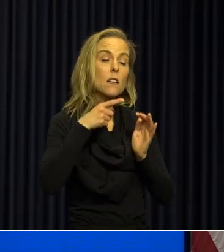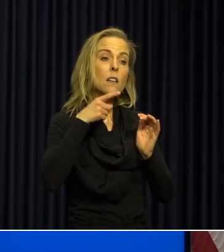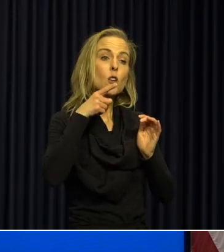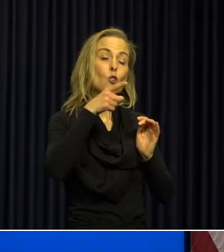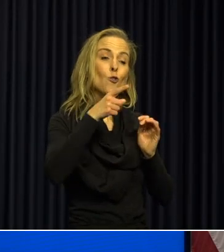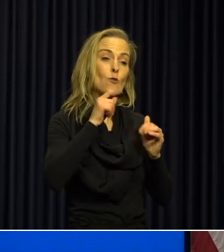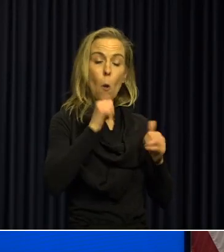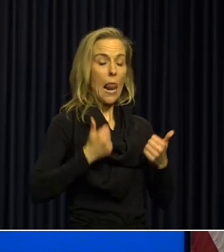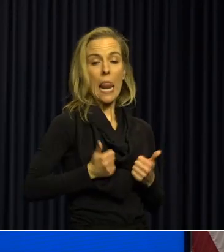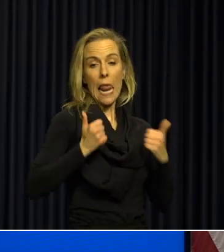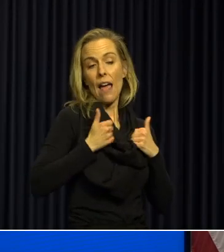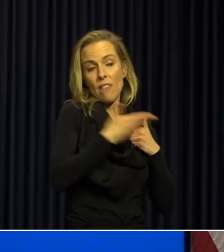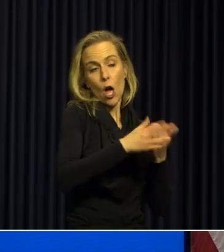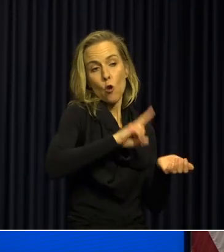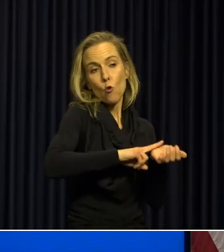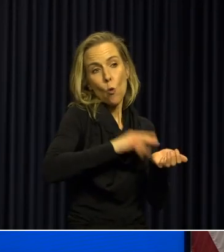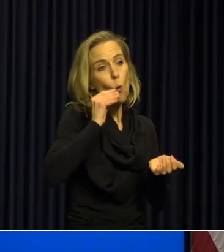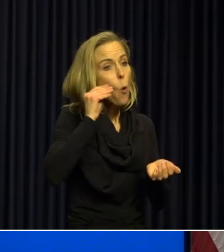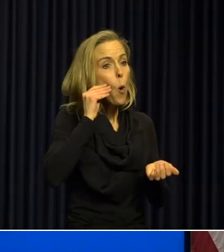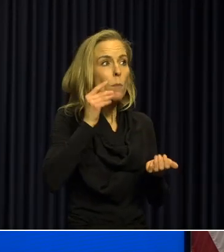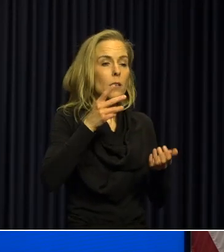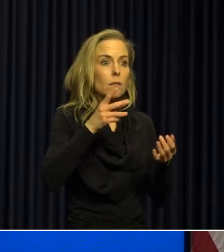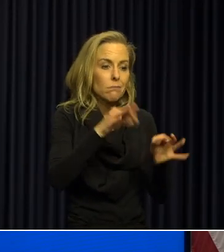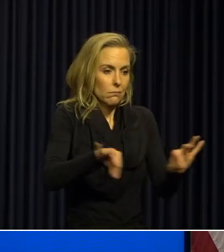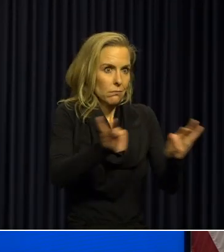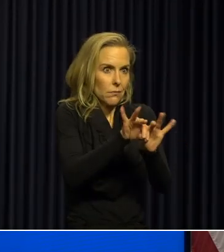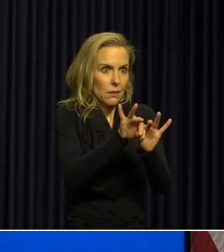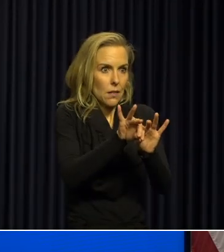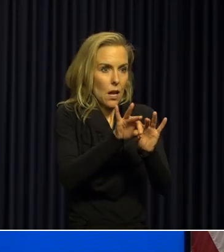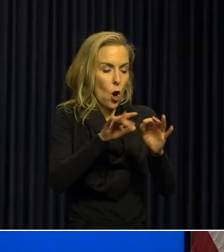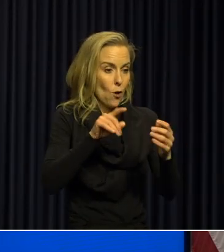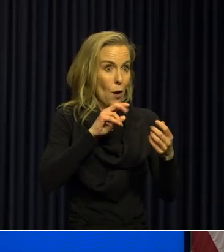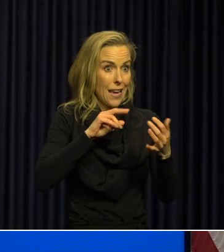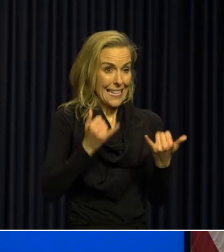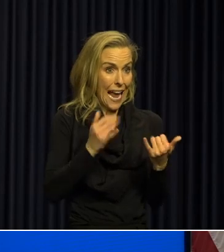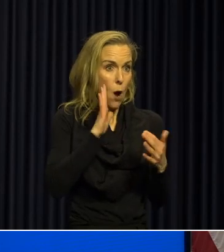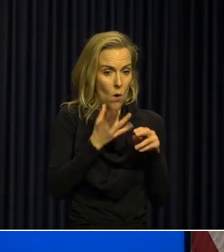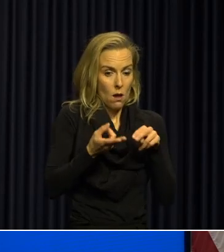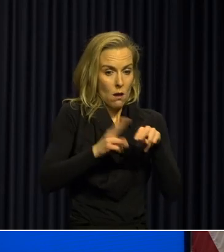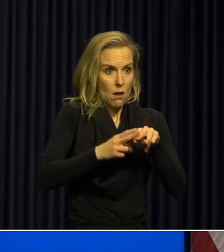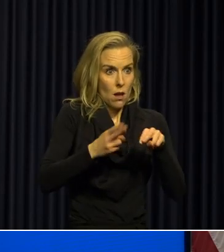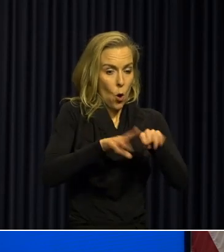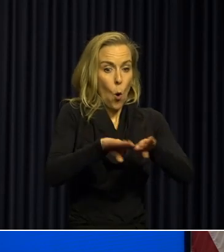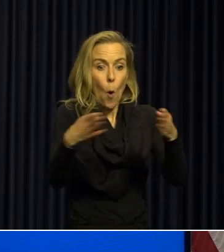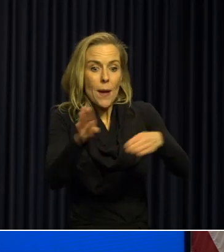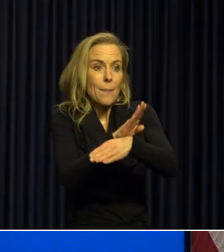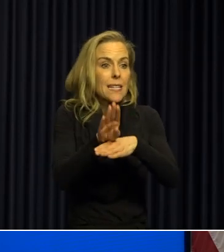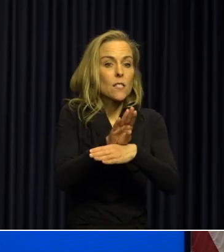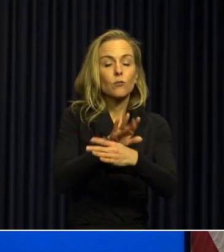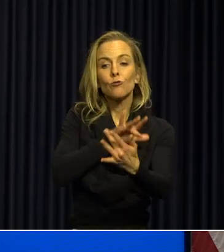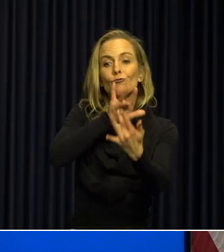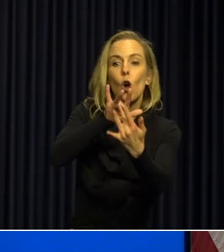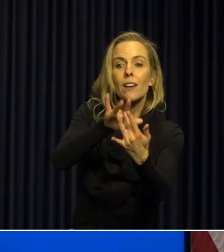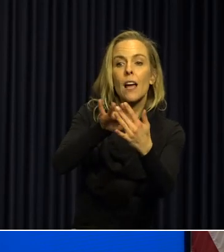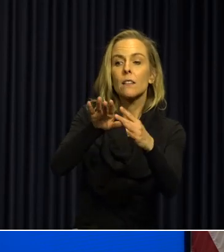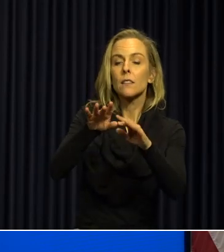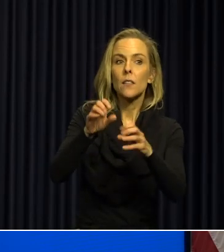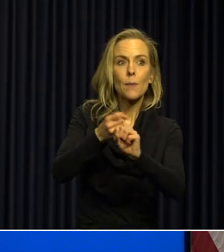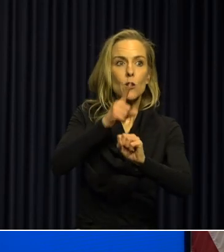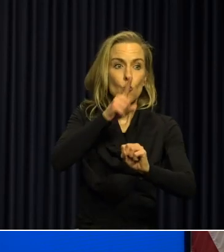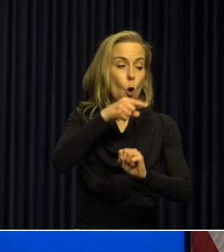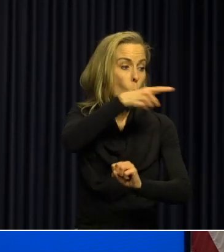can increase, we've got to make sure that this does not spread into more facilities and